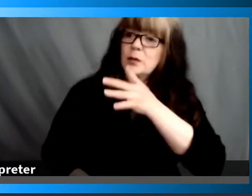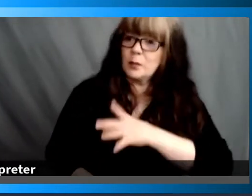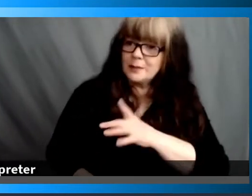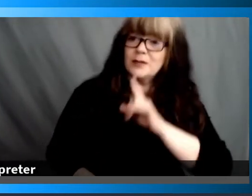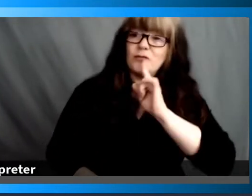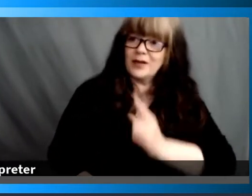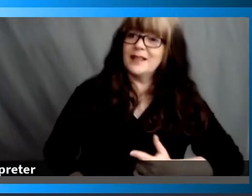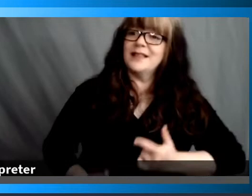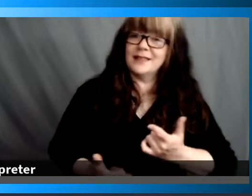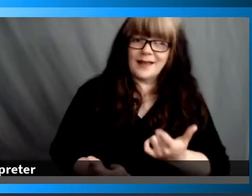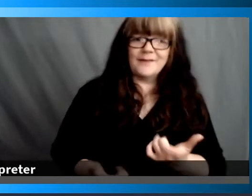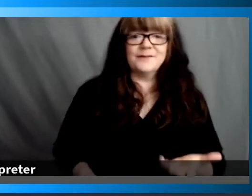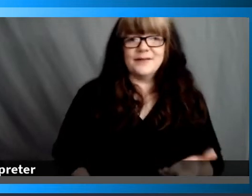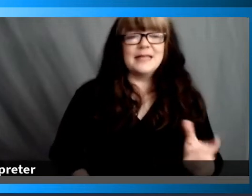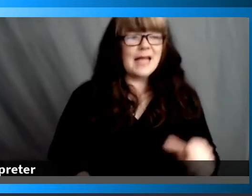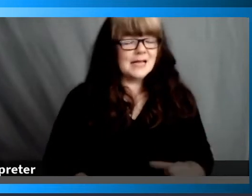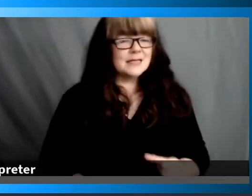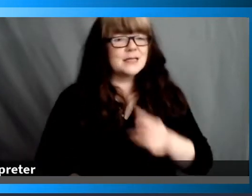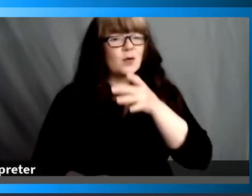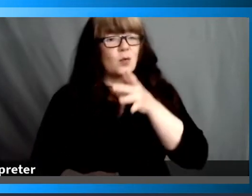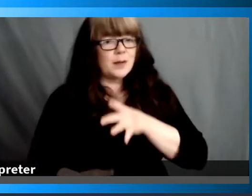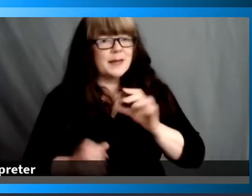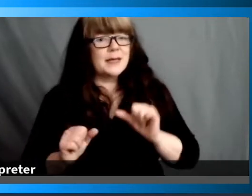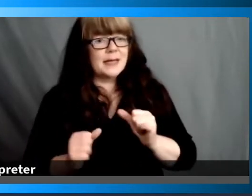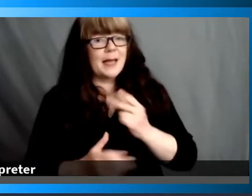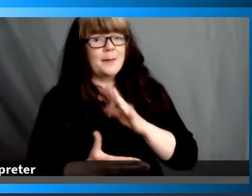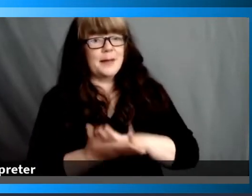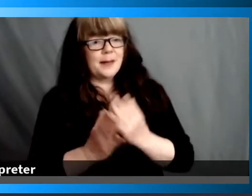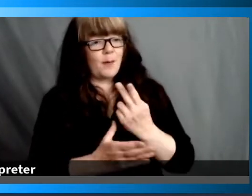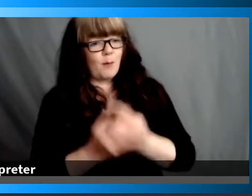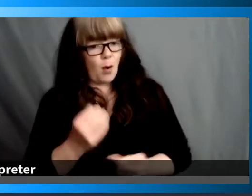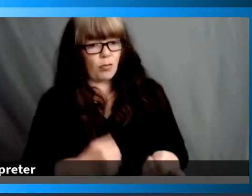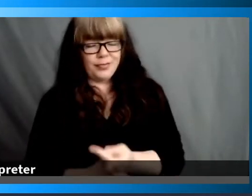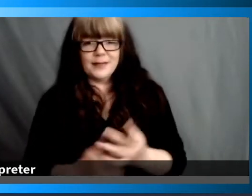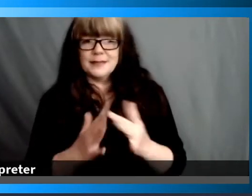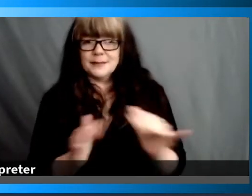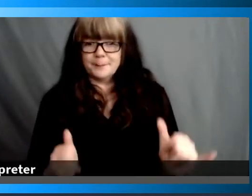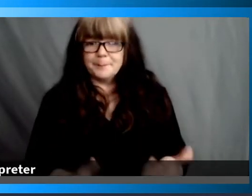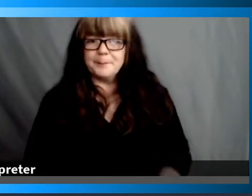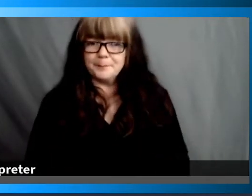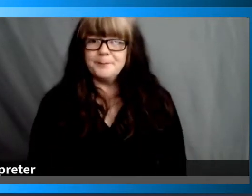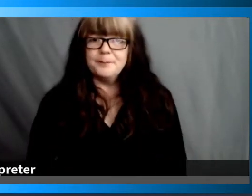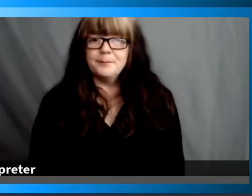And women can be both. It's so